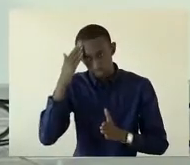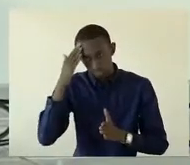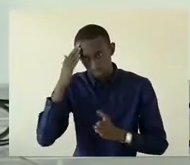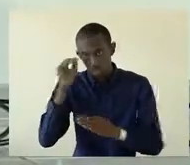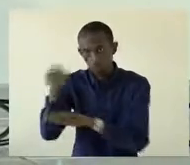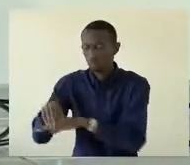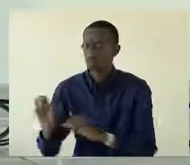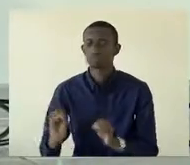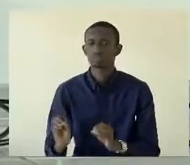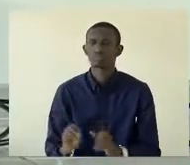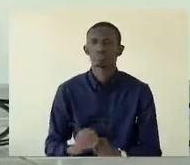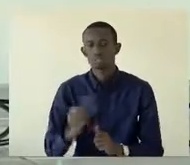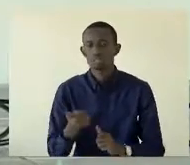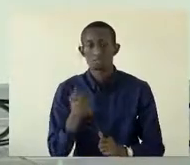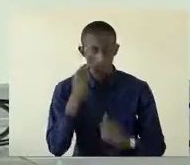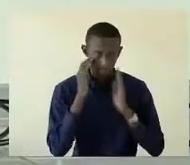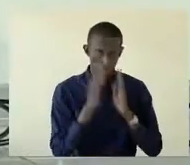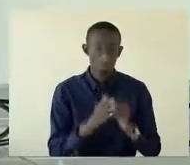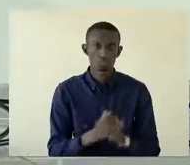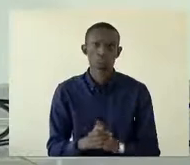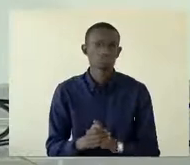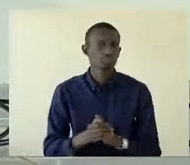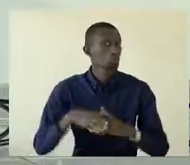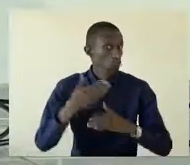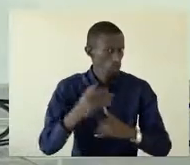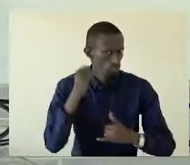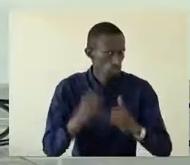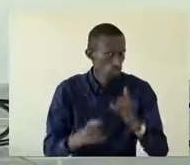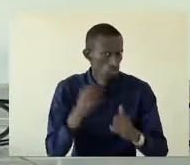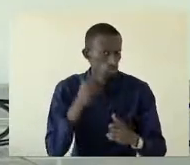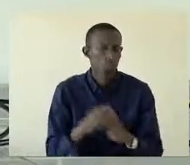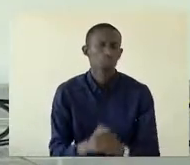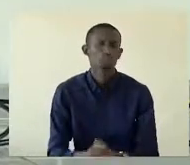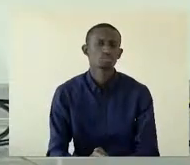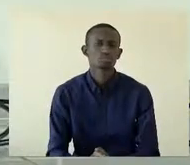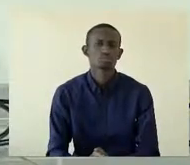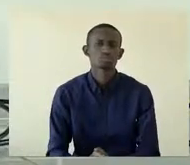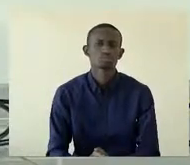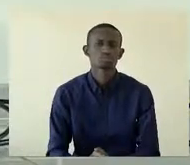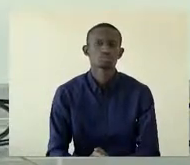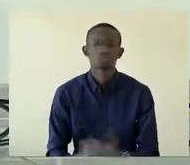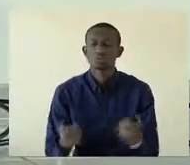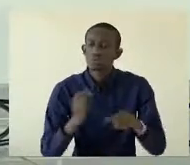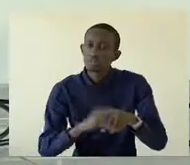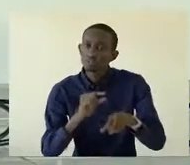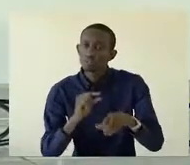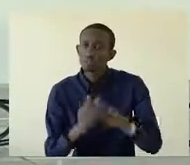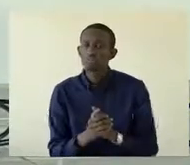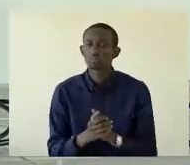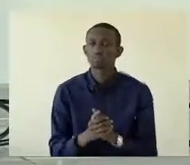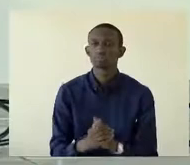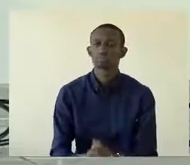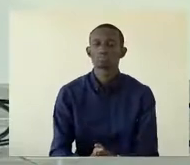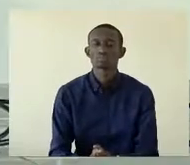And then the other thing we are going to look at, like at the end, definitely, I think we've taken some time without having some little of homework, so this